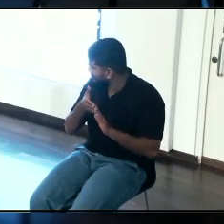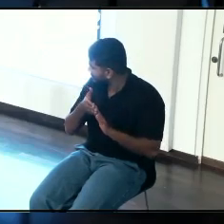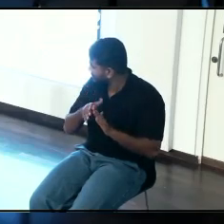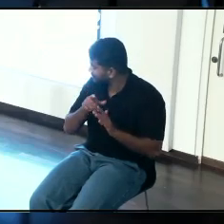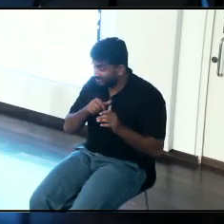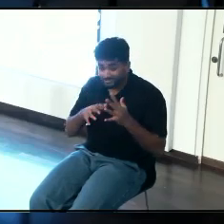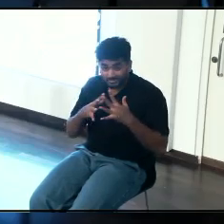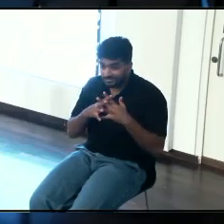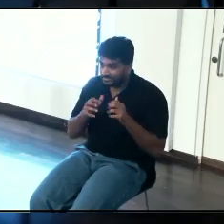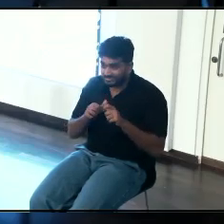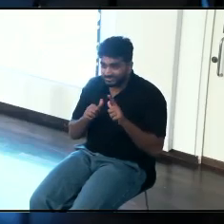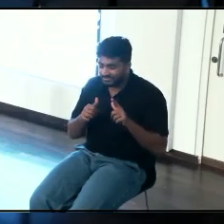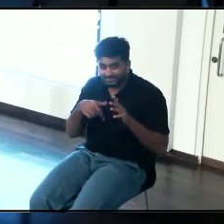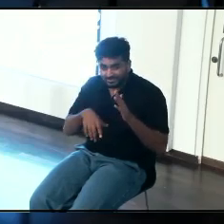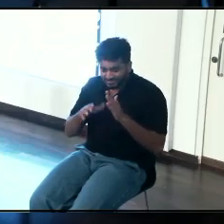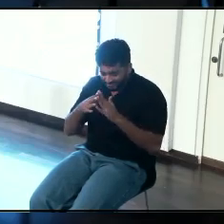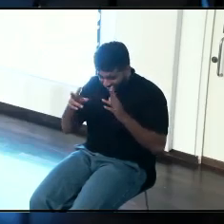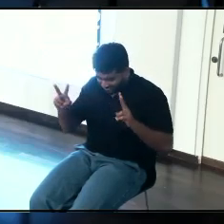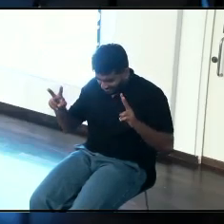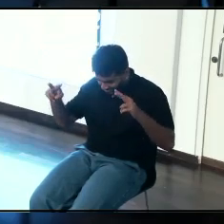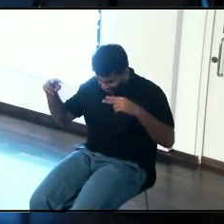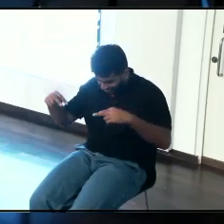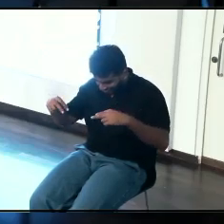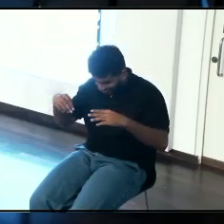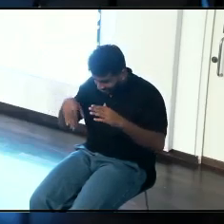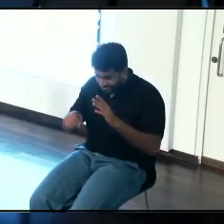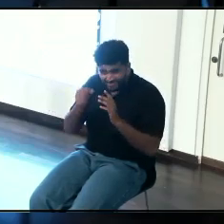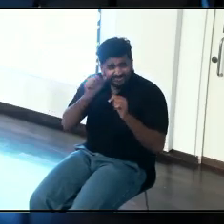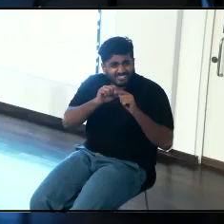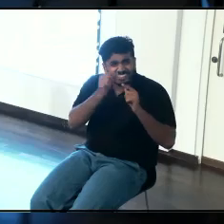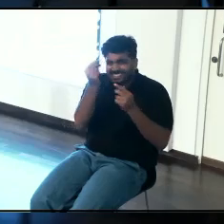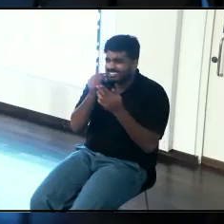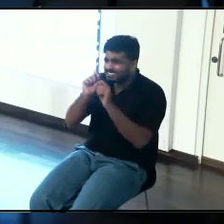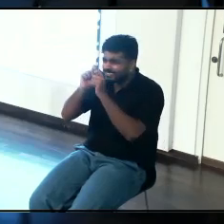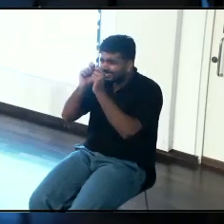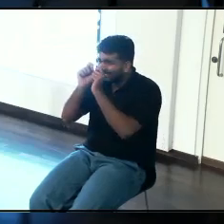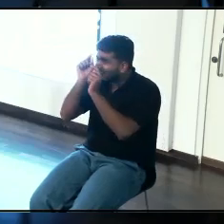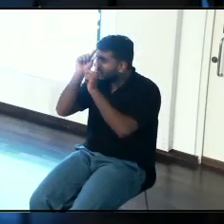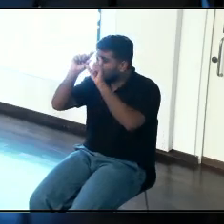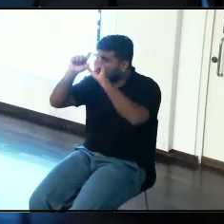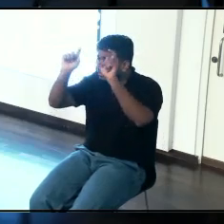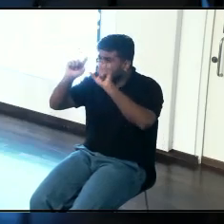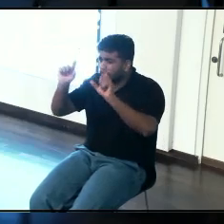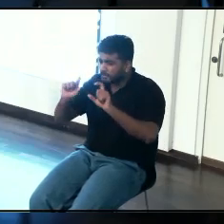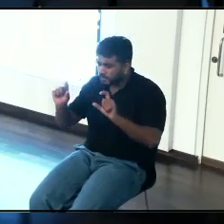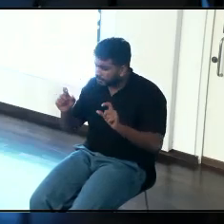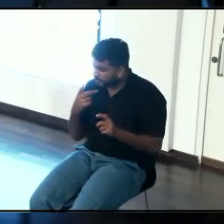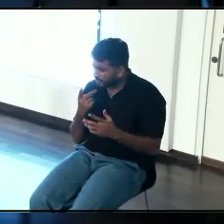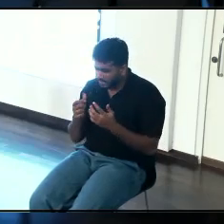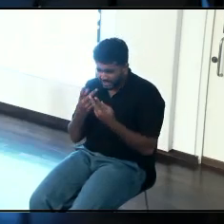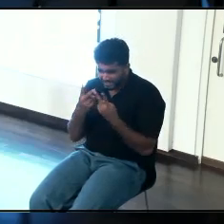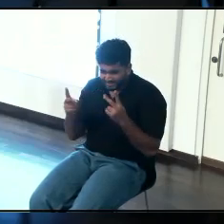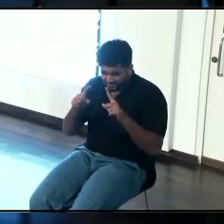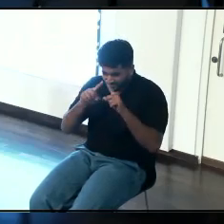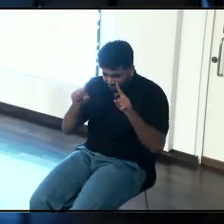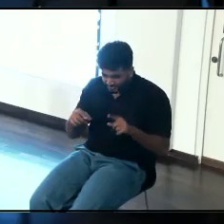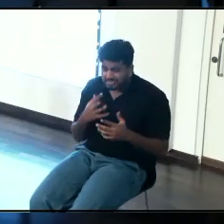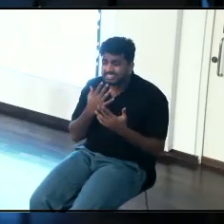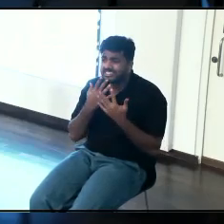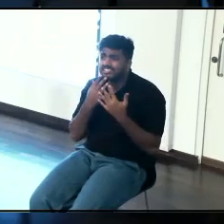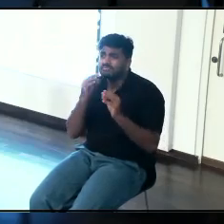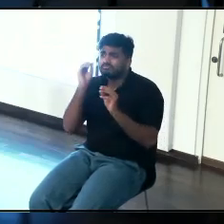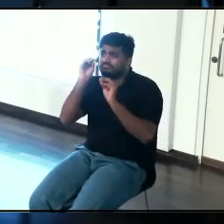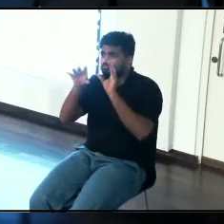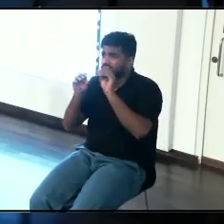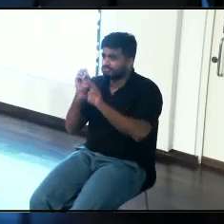the walls, everything within the walls, from the patinated texture to the, the pigments of color used in